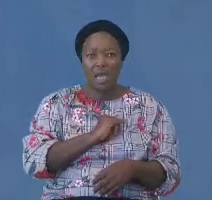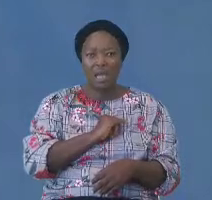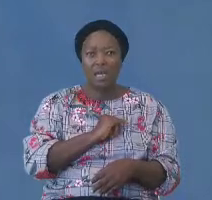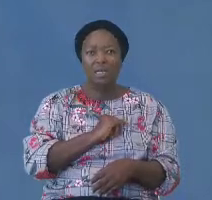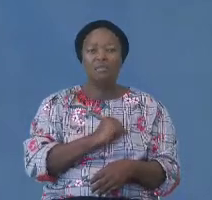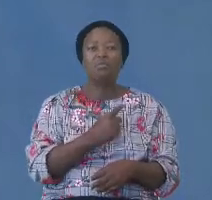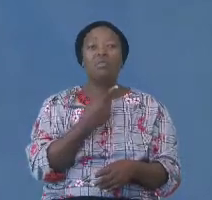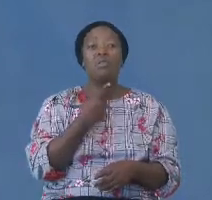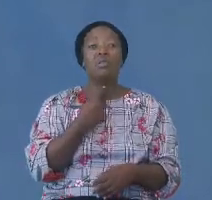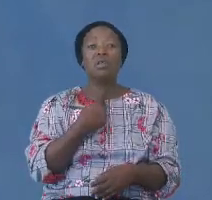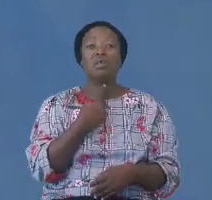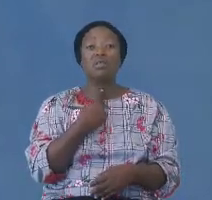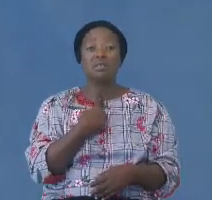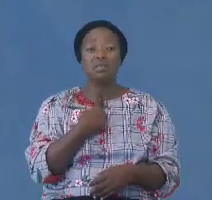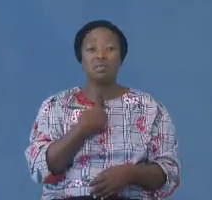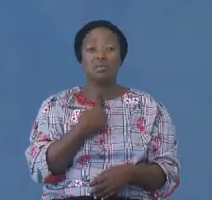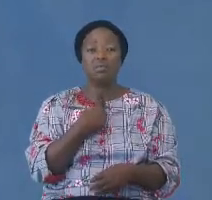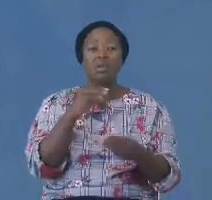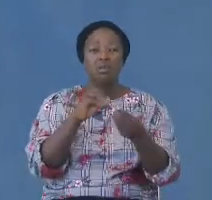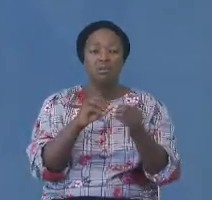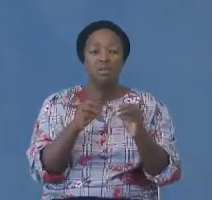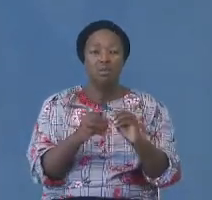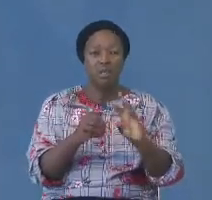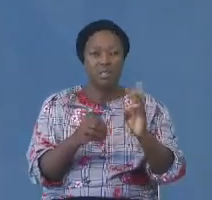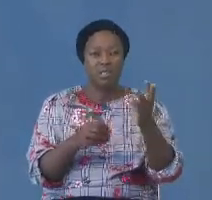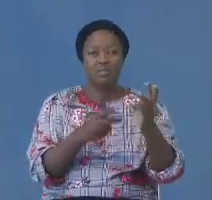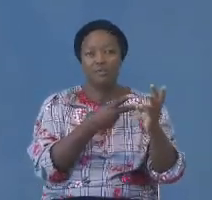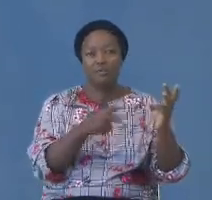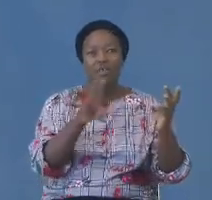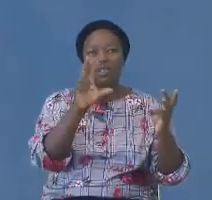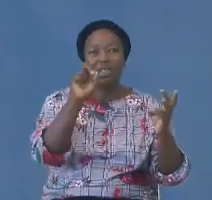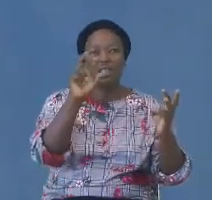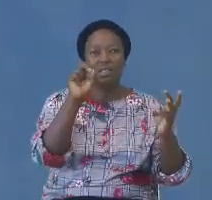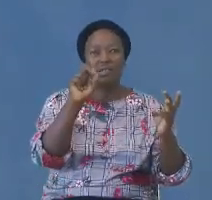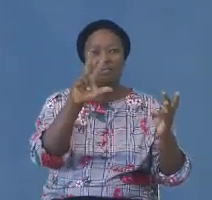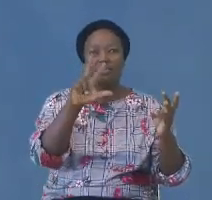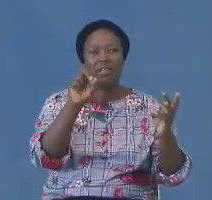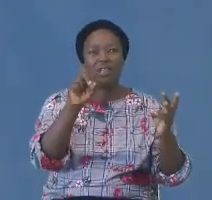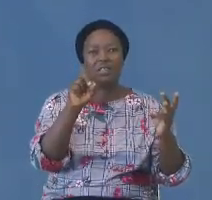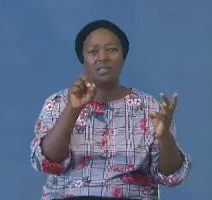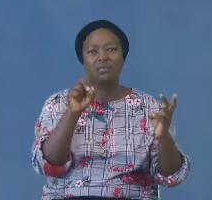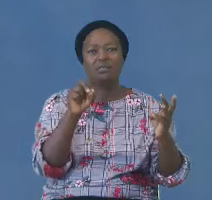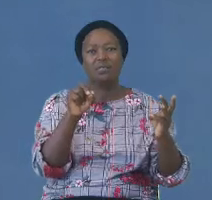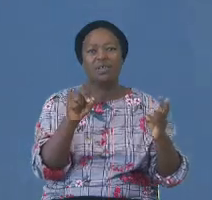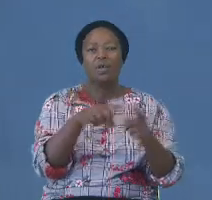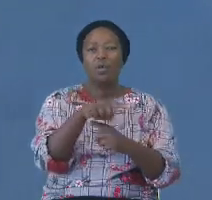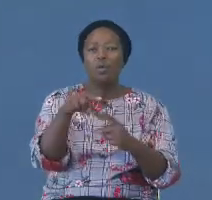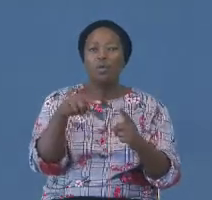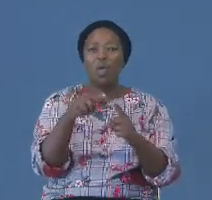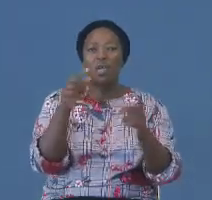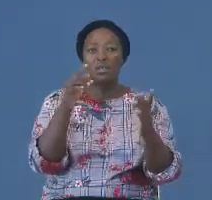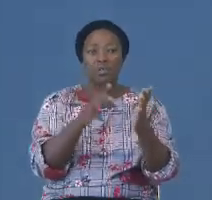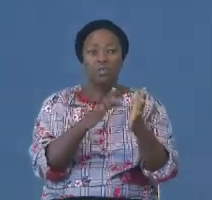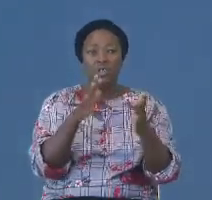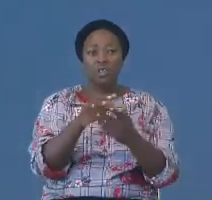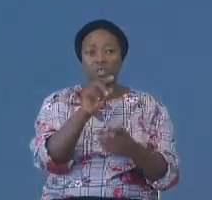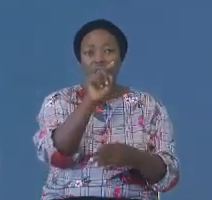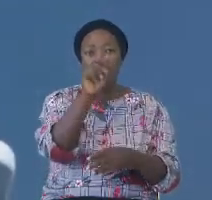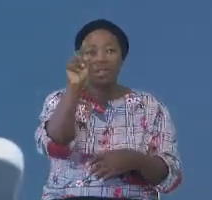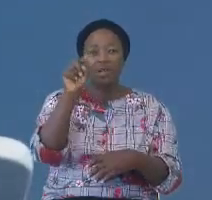fulfilled says i searched number six for study